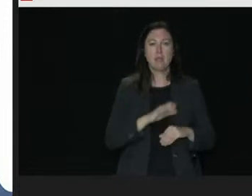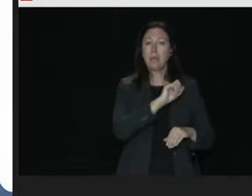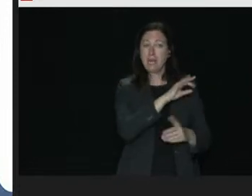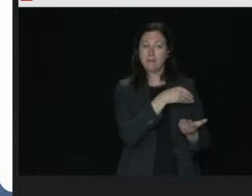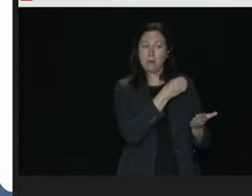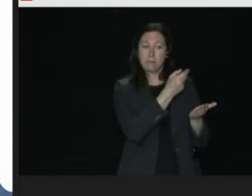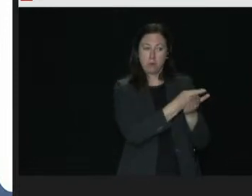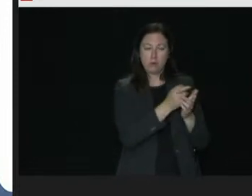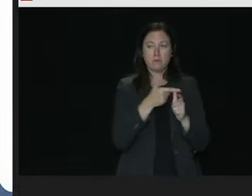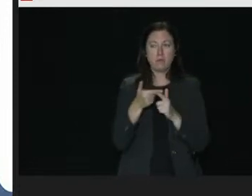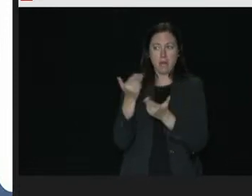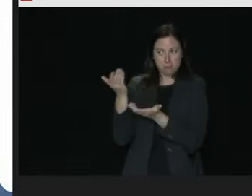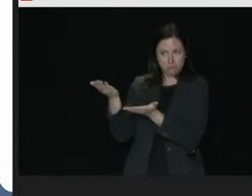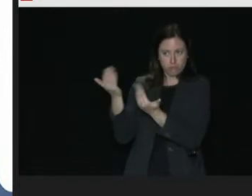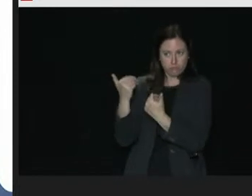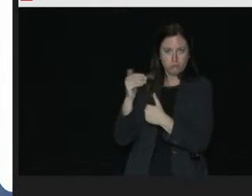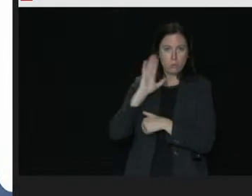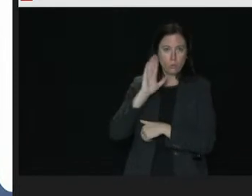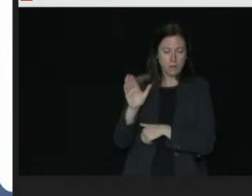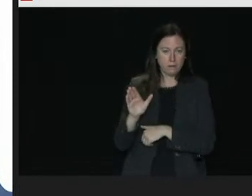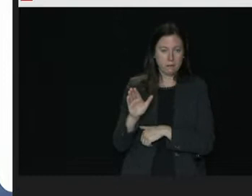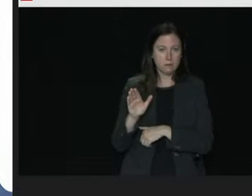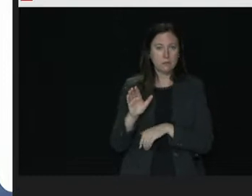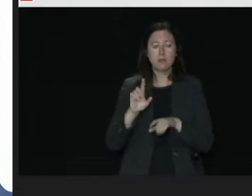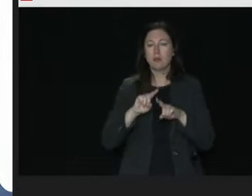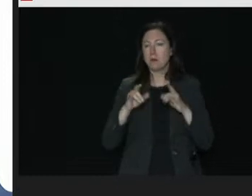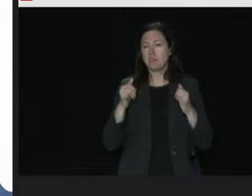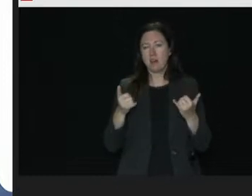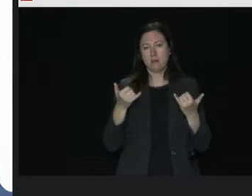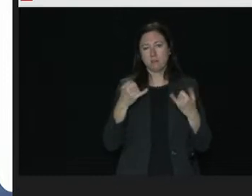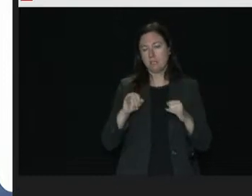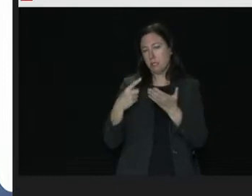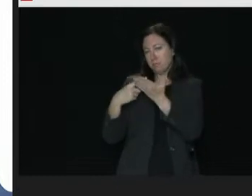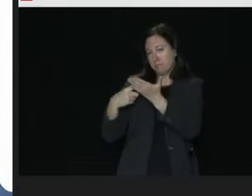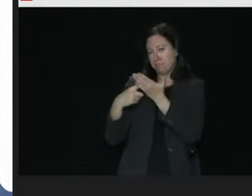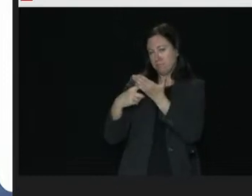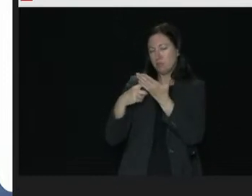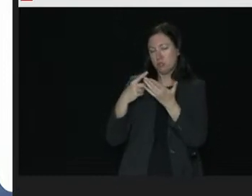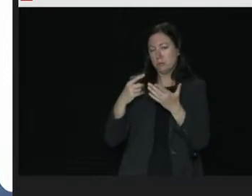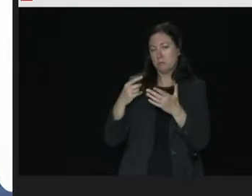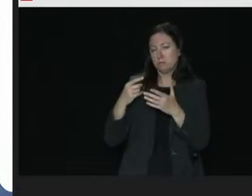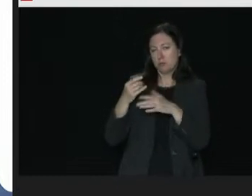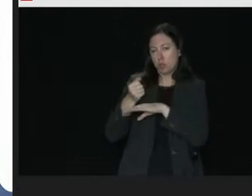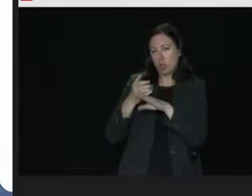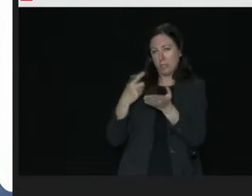But as of right now, we are in the early stages of our discussions with Merck.